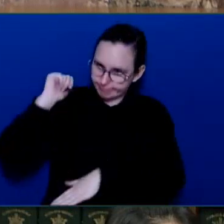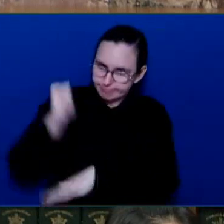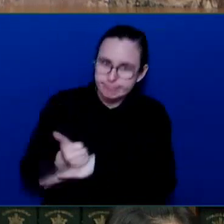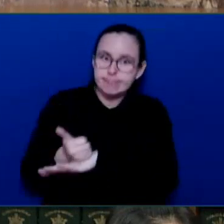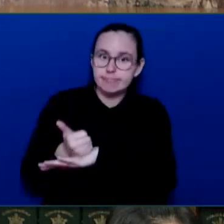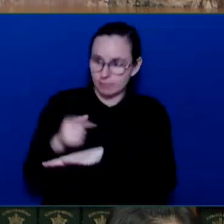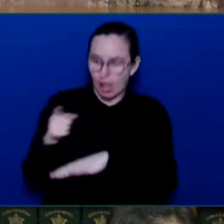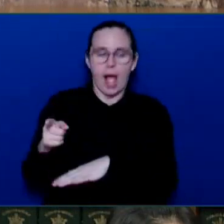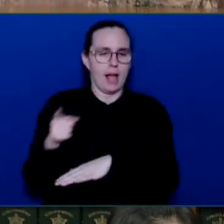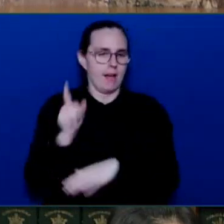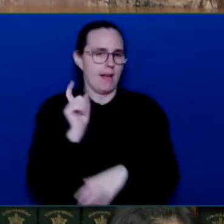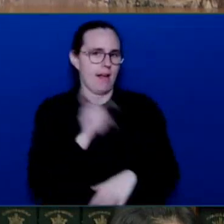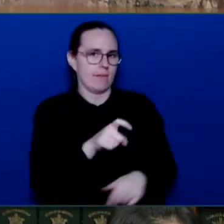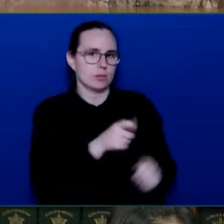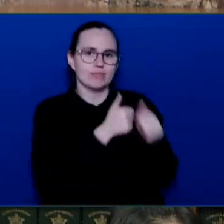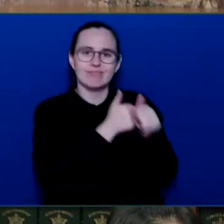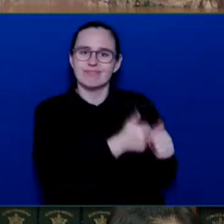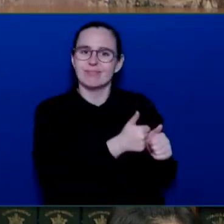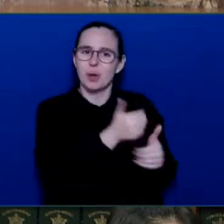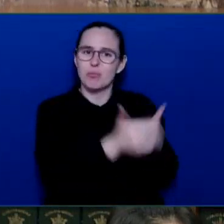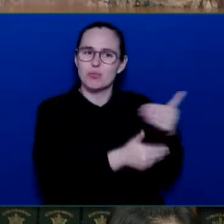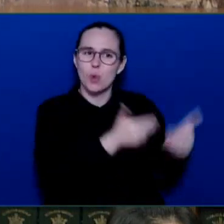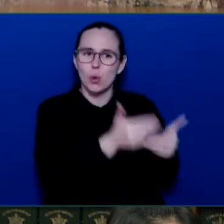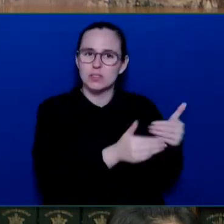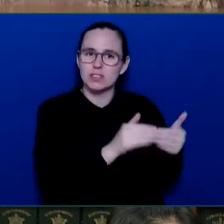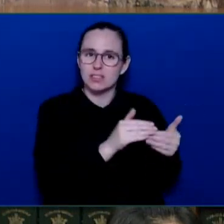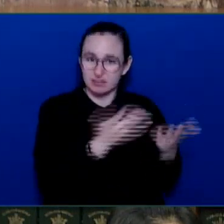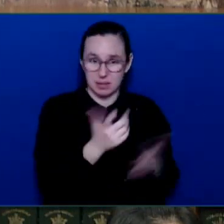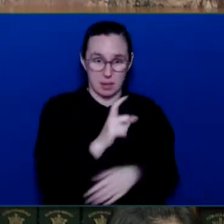for police to do the enforcement of those